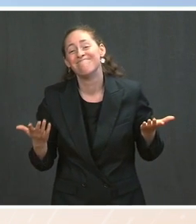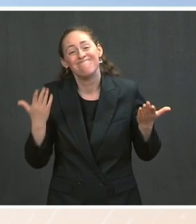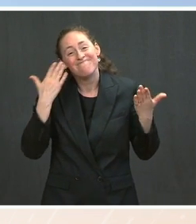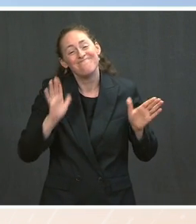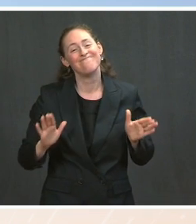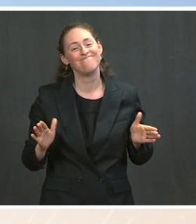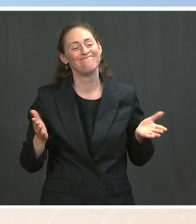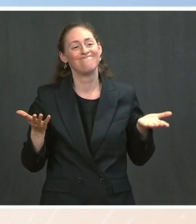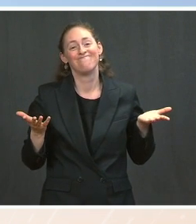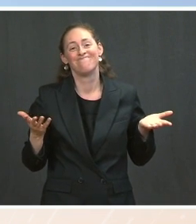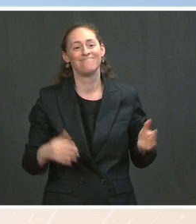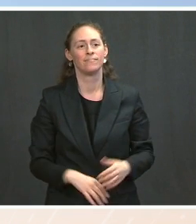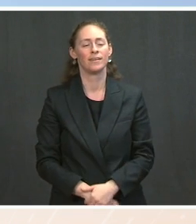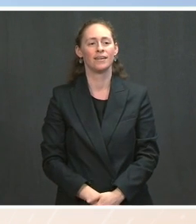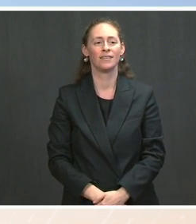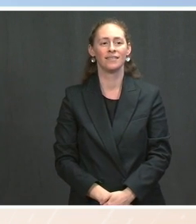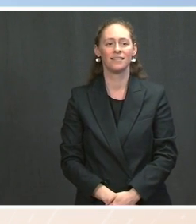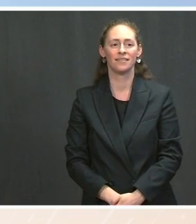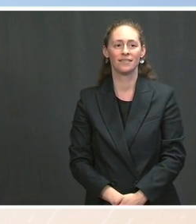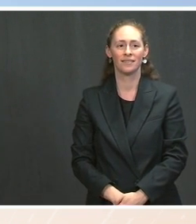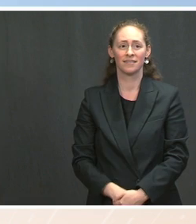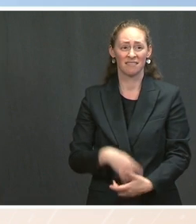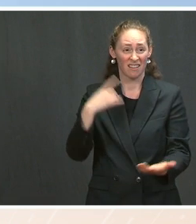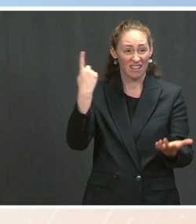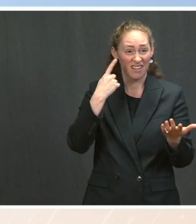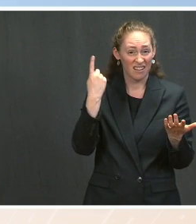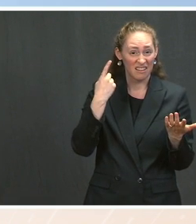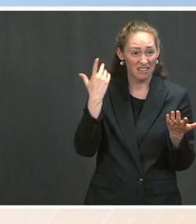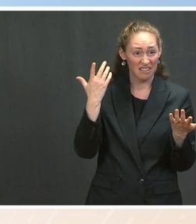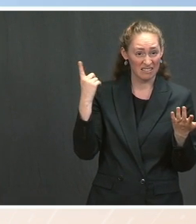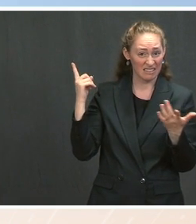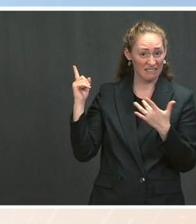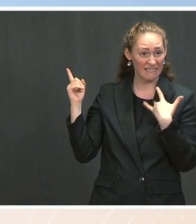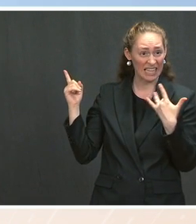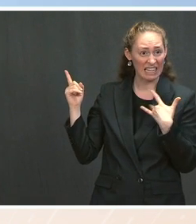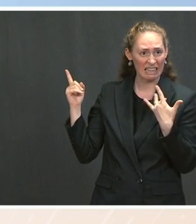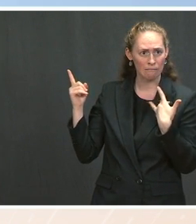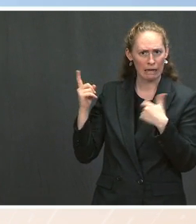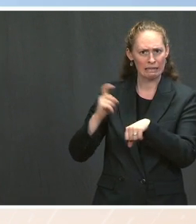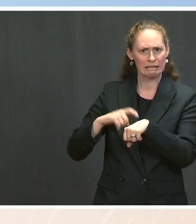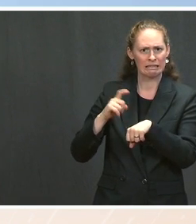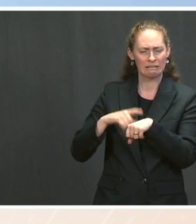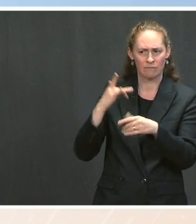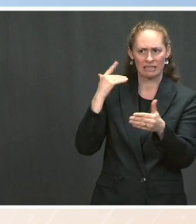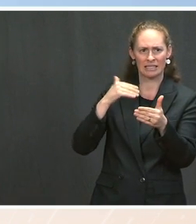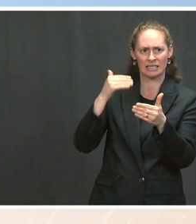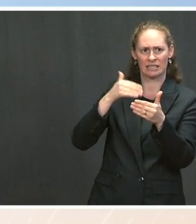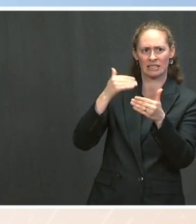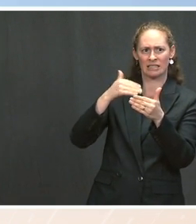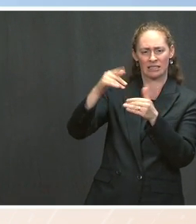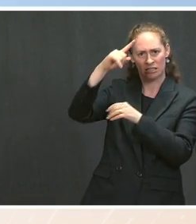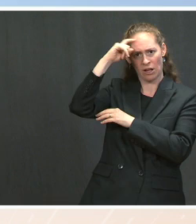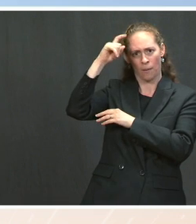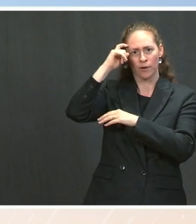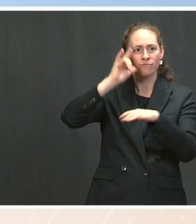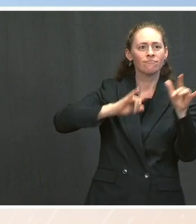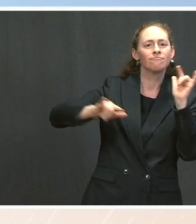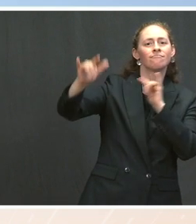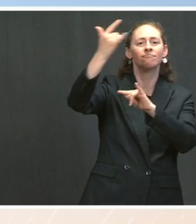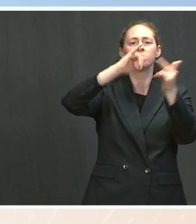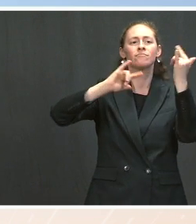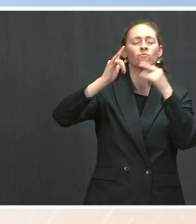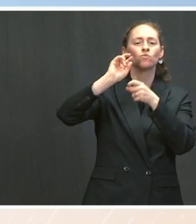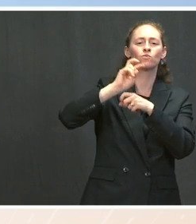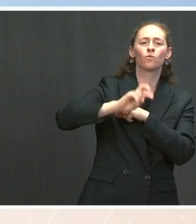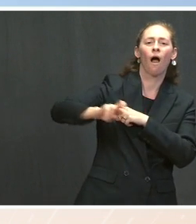administration feels any urgency ahead of the summer high season to make any new policy moves. Well,